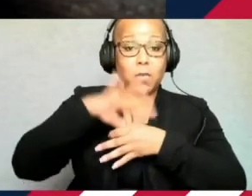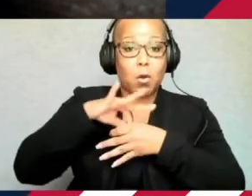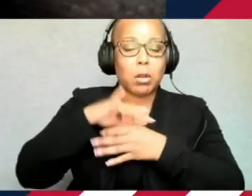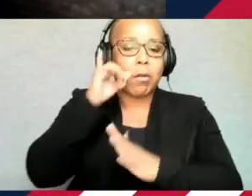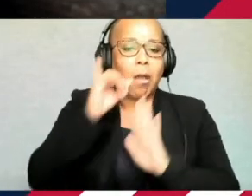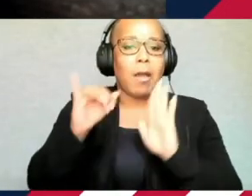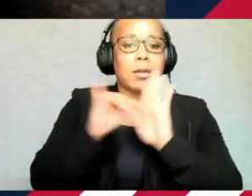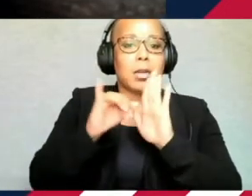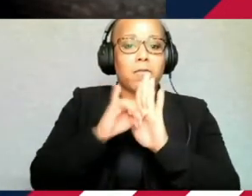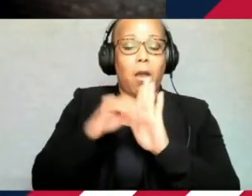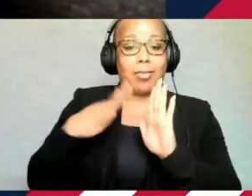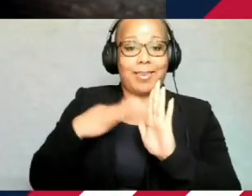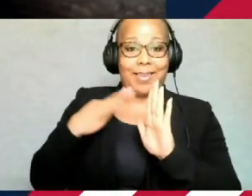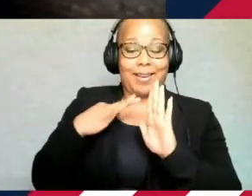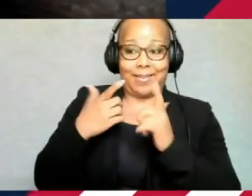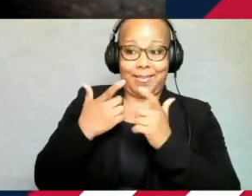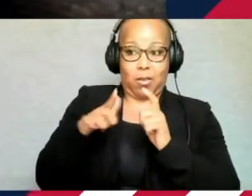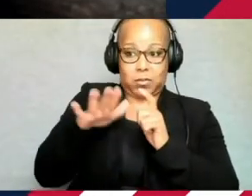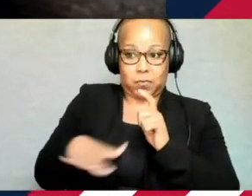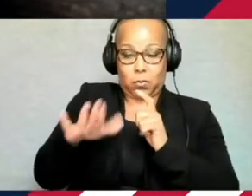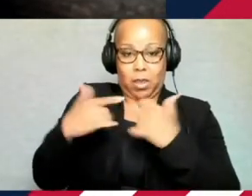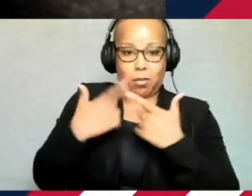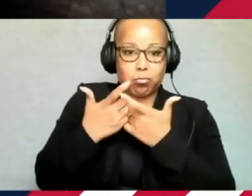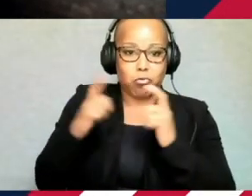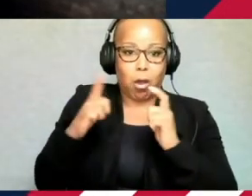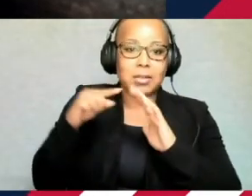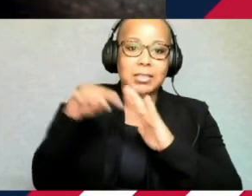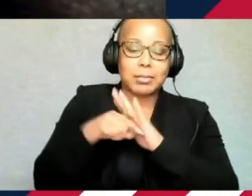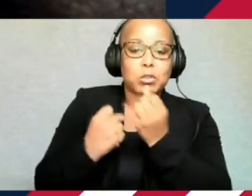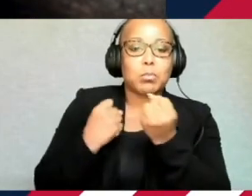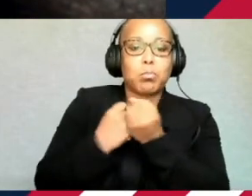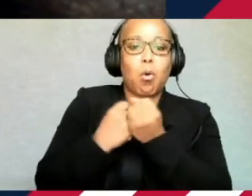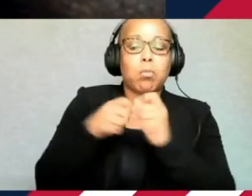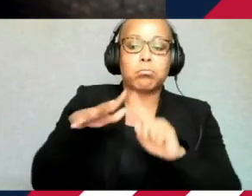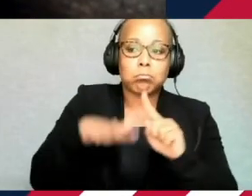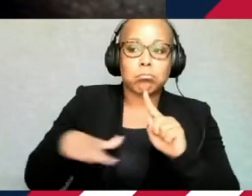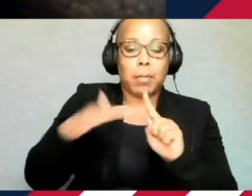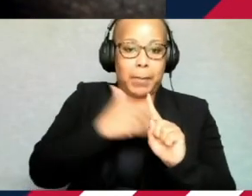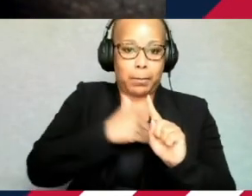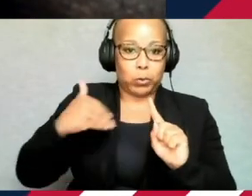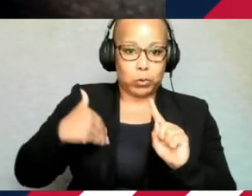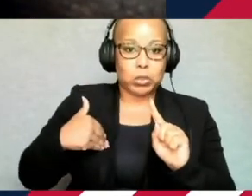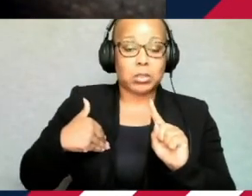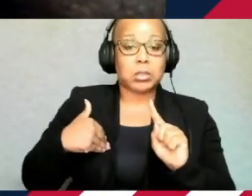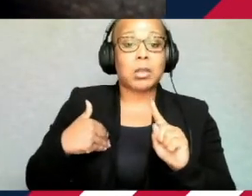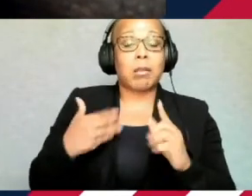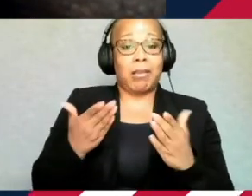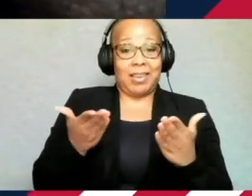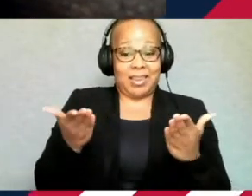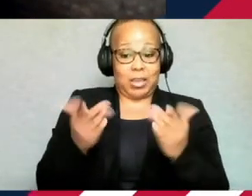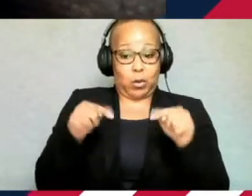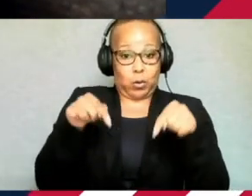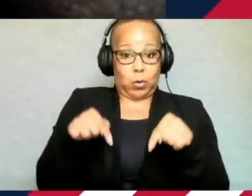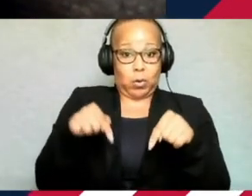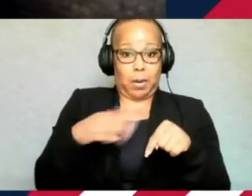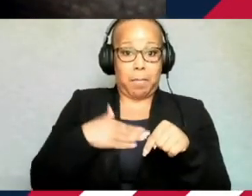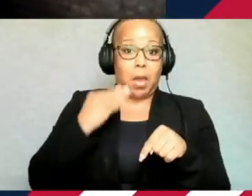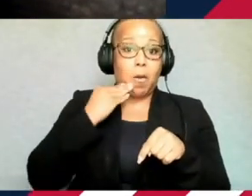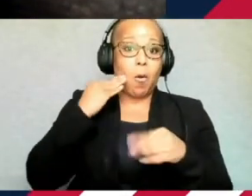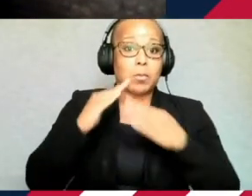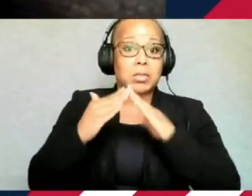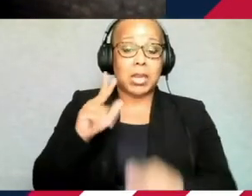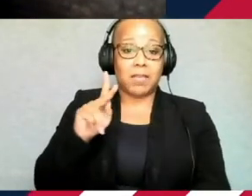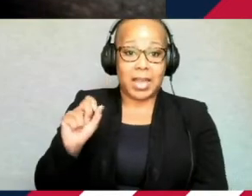the candidate in a large field who has the broadest and deepest support among the members. Well, here in my home state of Kansas, the